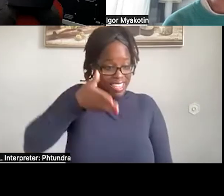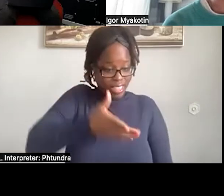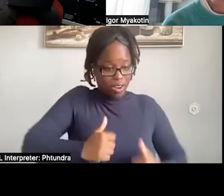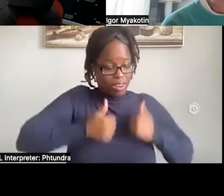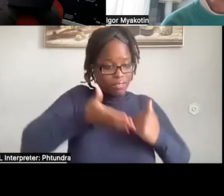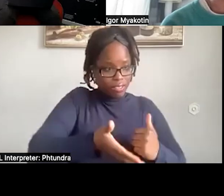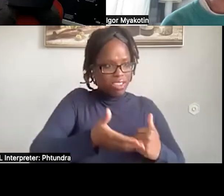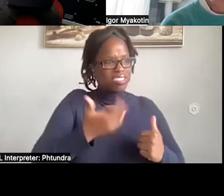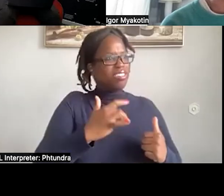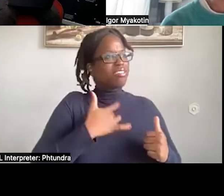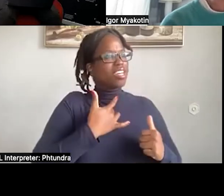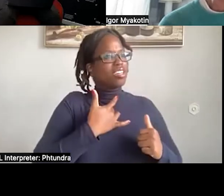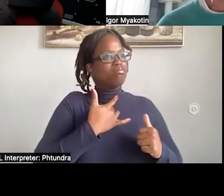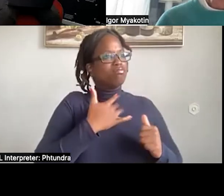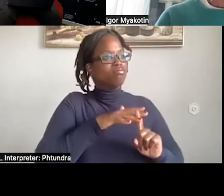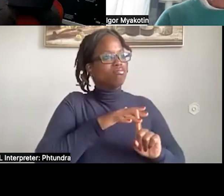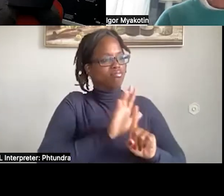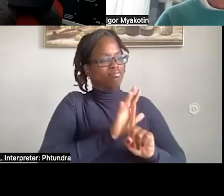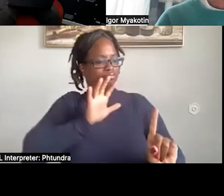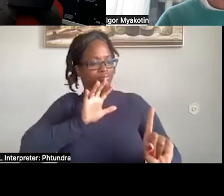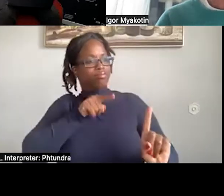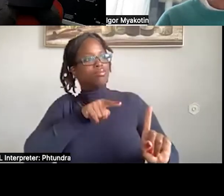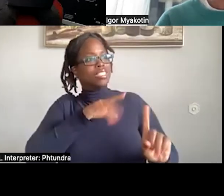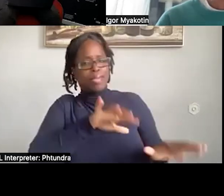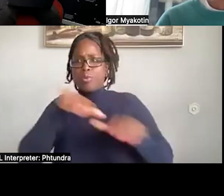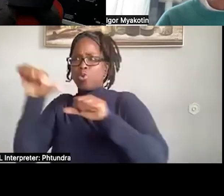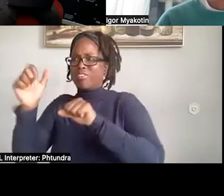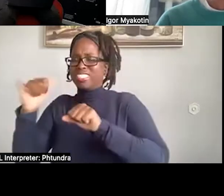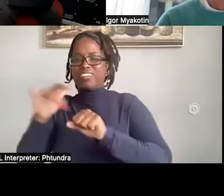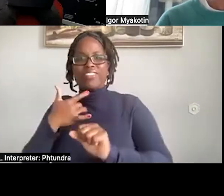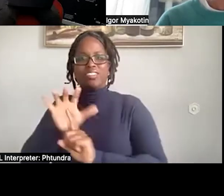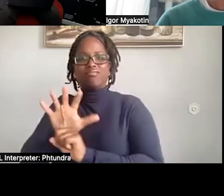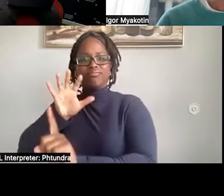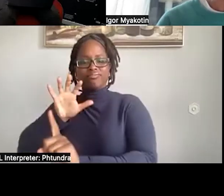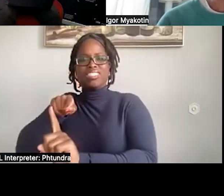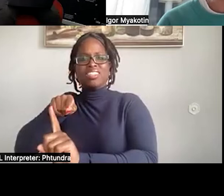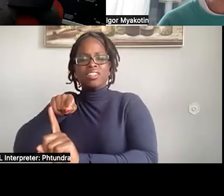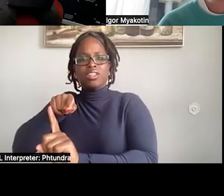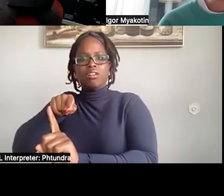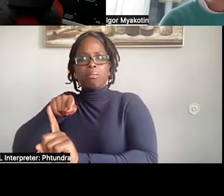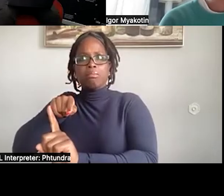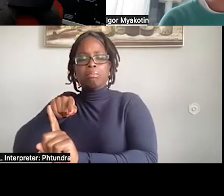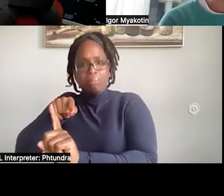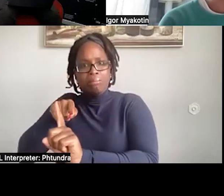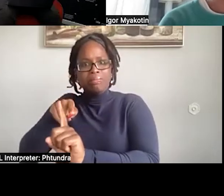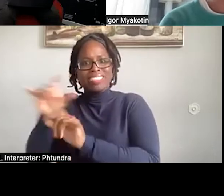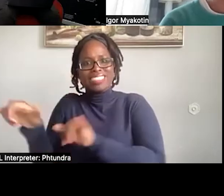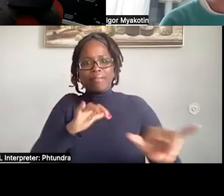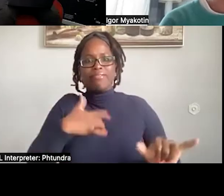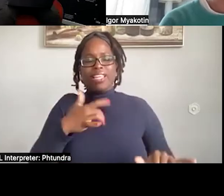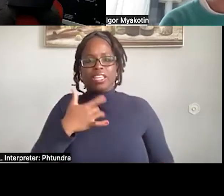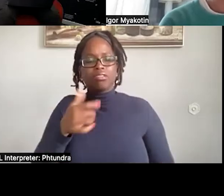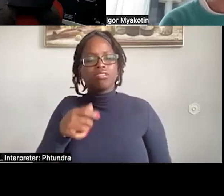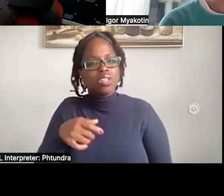kind of what founders, what industry professionals are expecting from you.